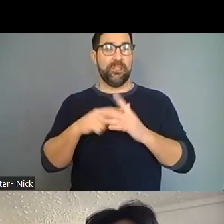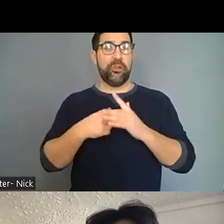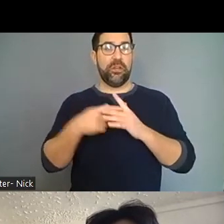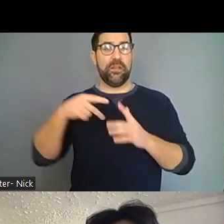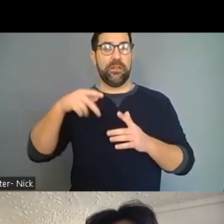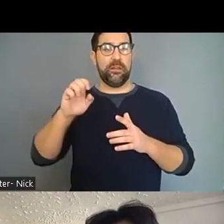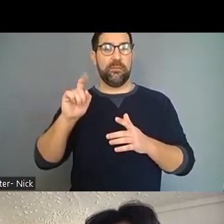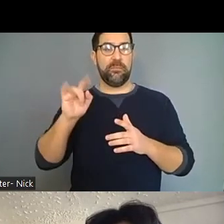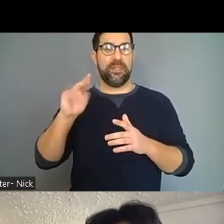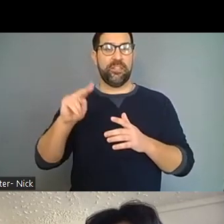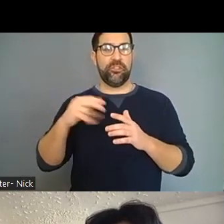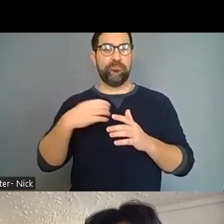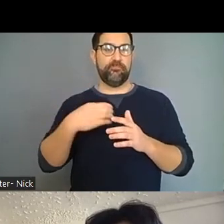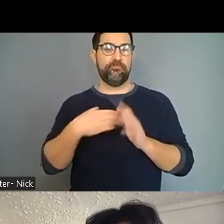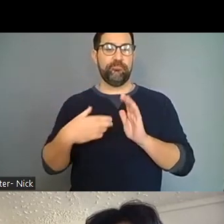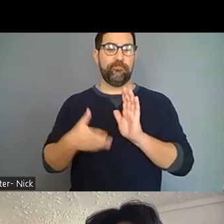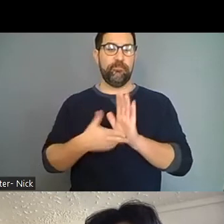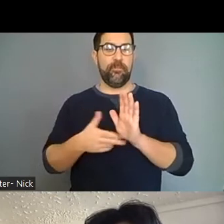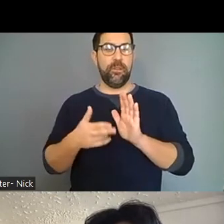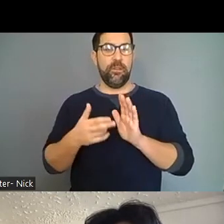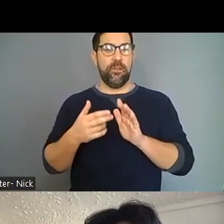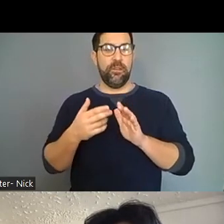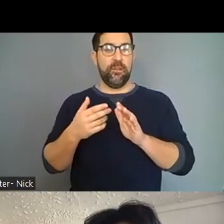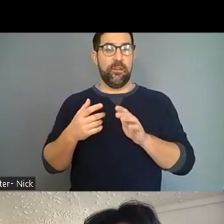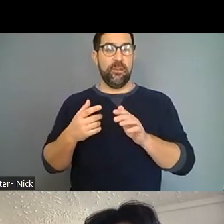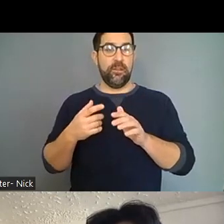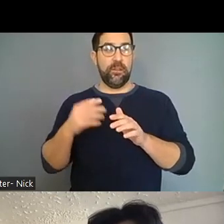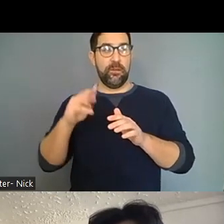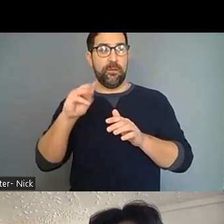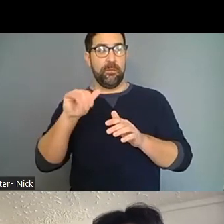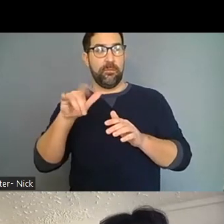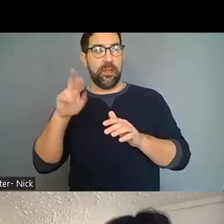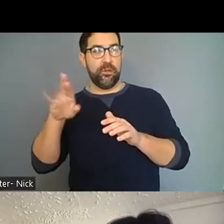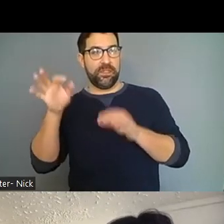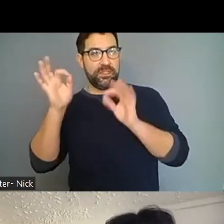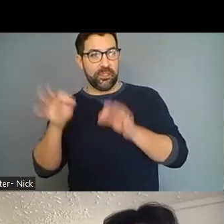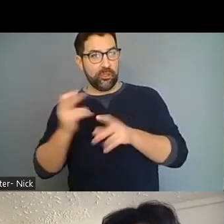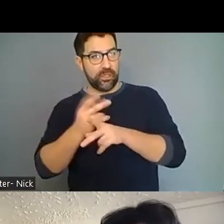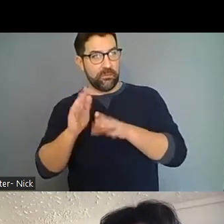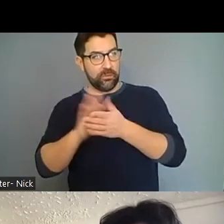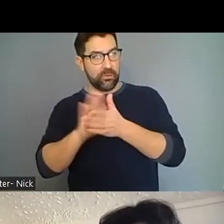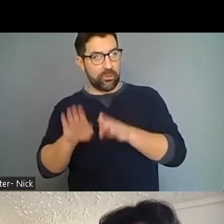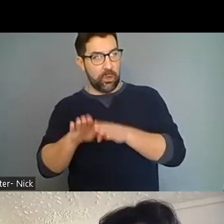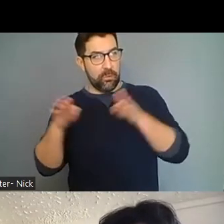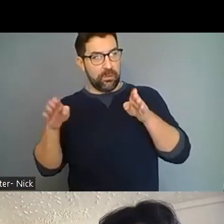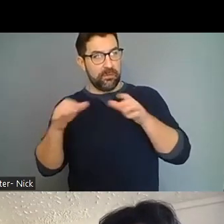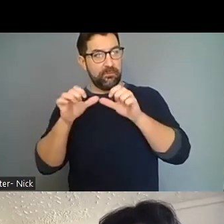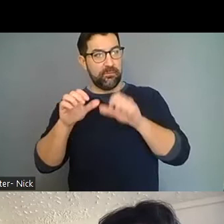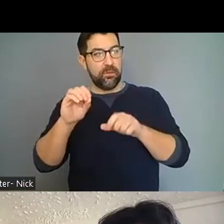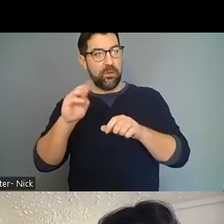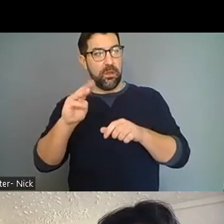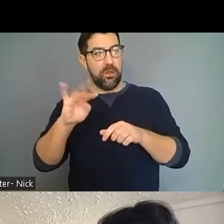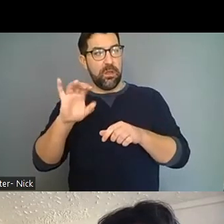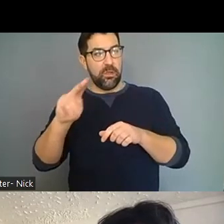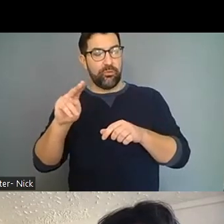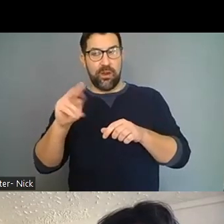actually in the first few days after the mayor's decision to keep schools open following the Omicron surge. And I